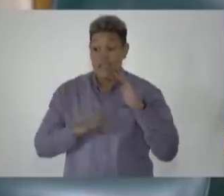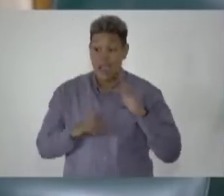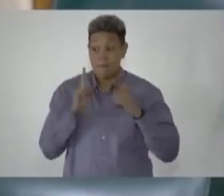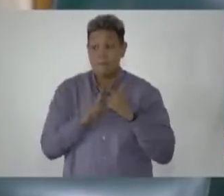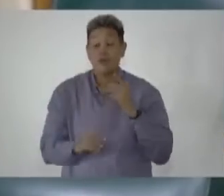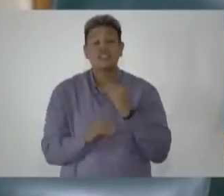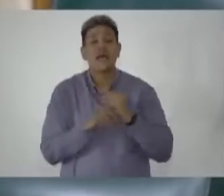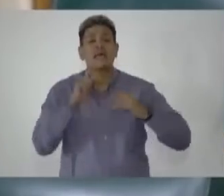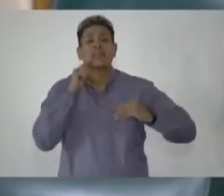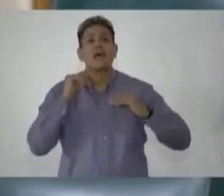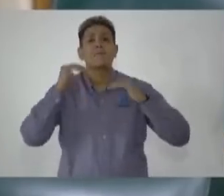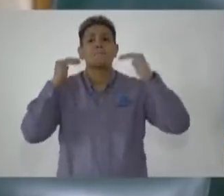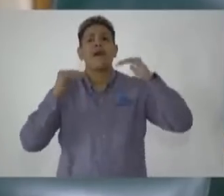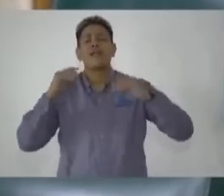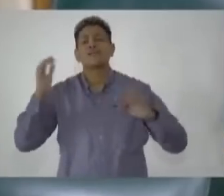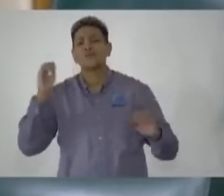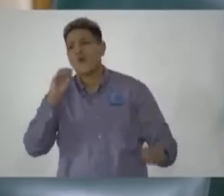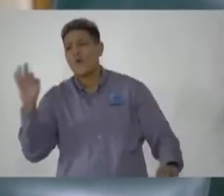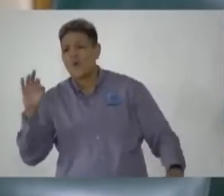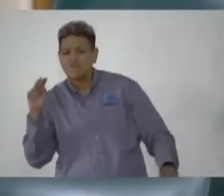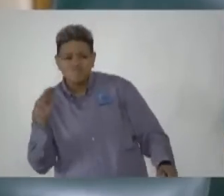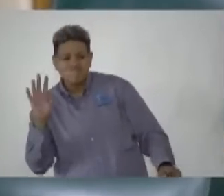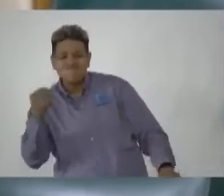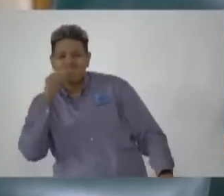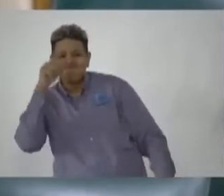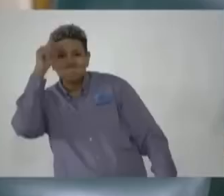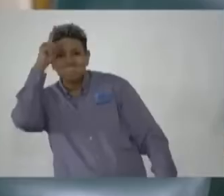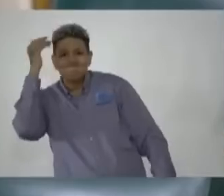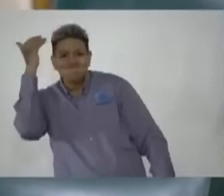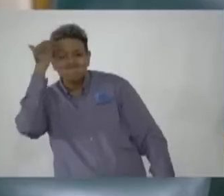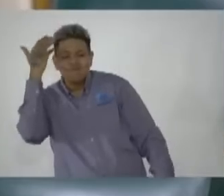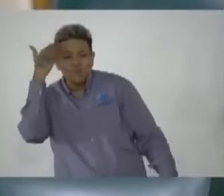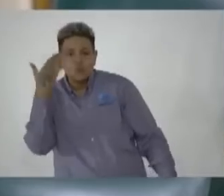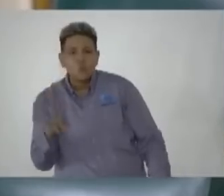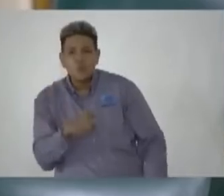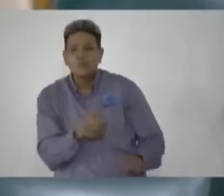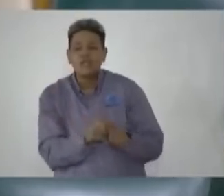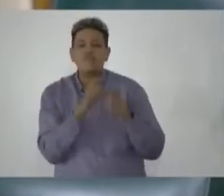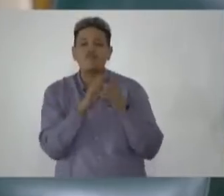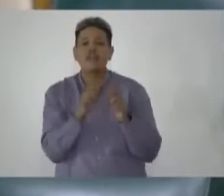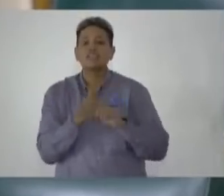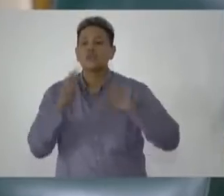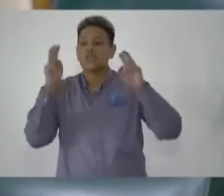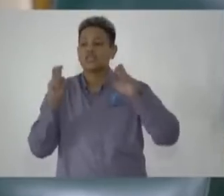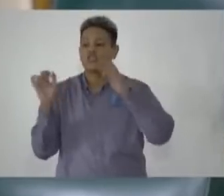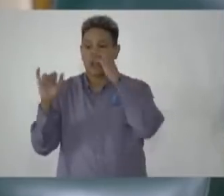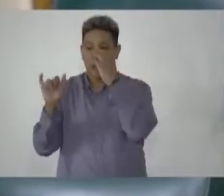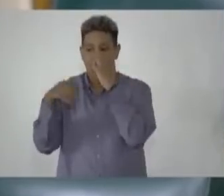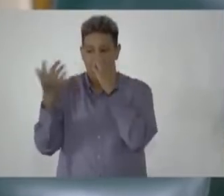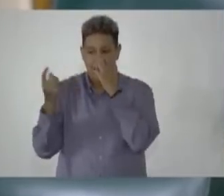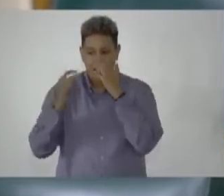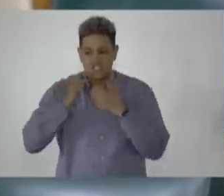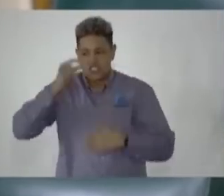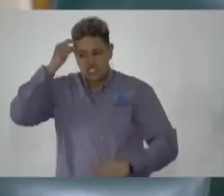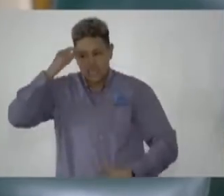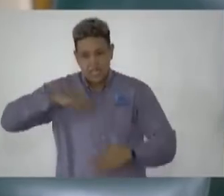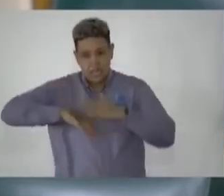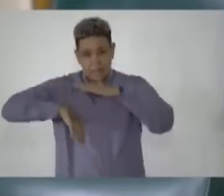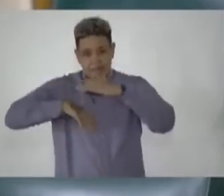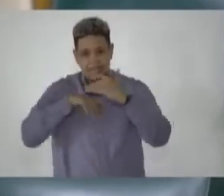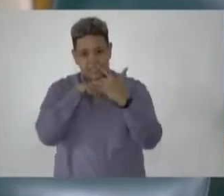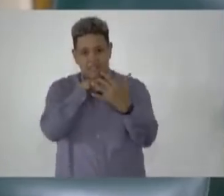an imbalance in terms of understanding the awareness around issues like gender-based